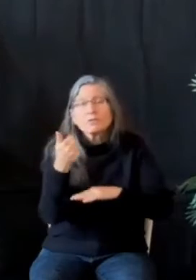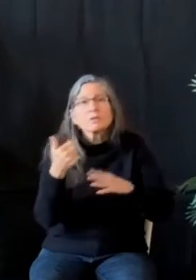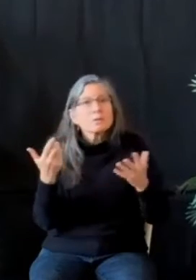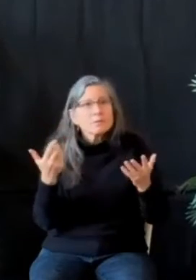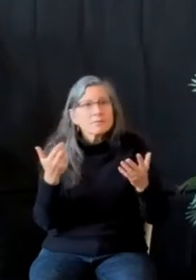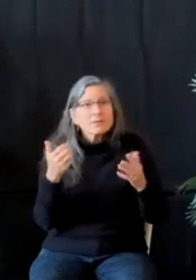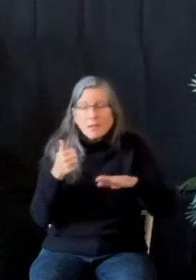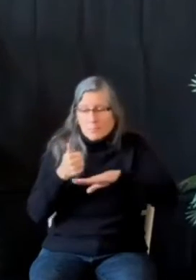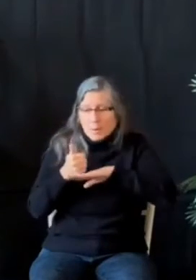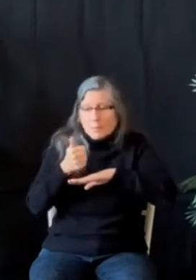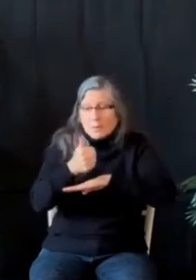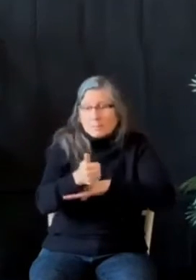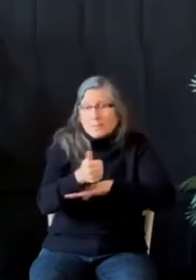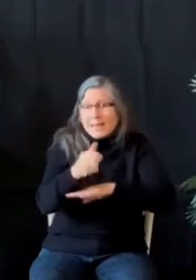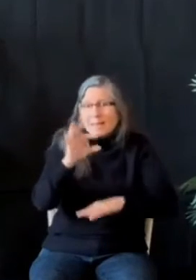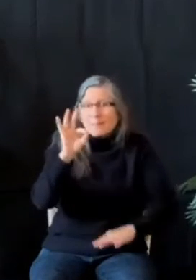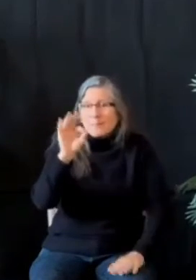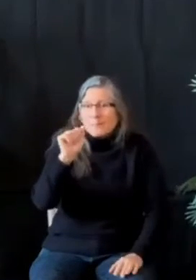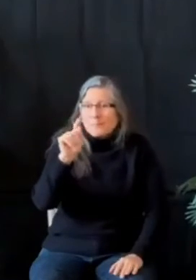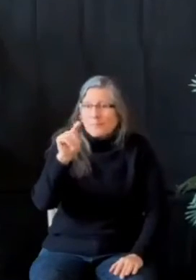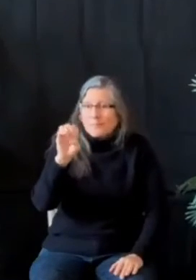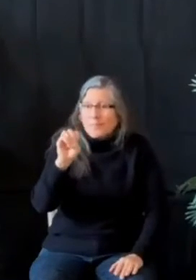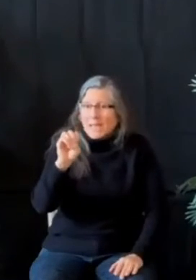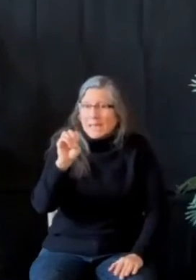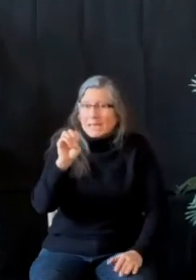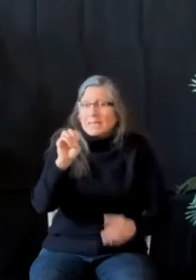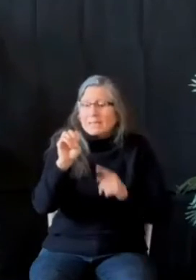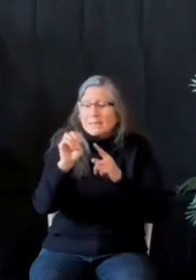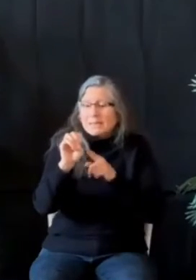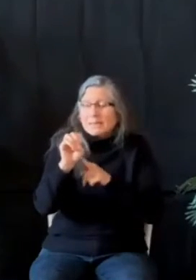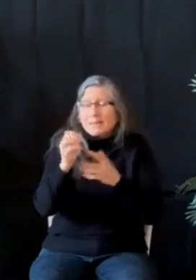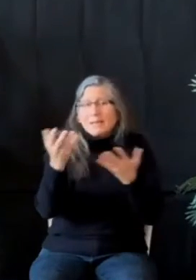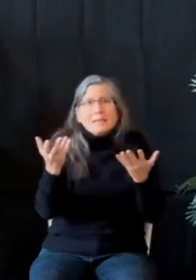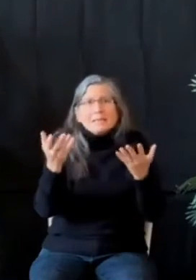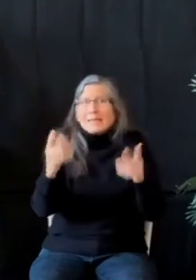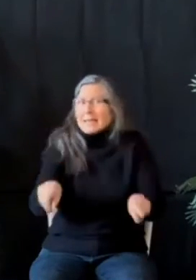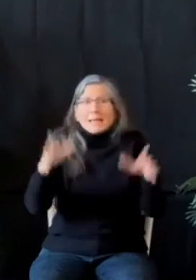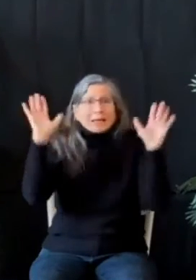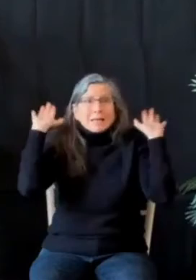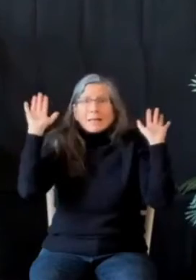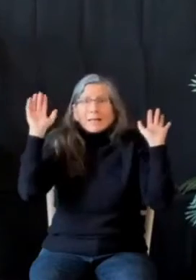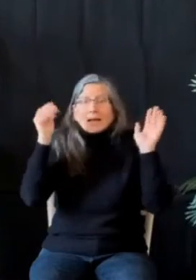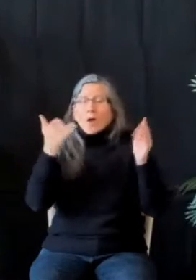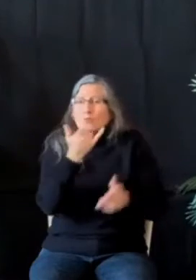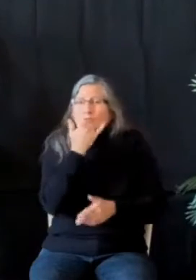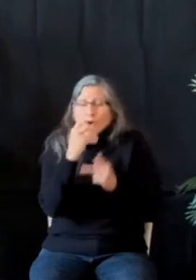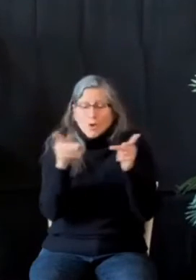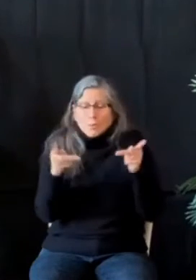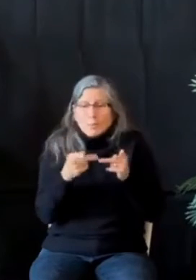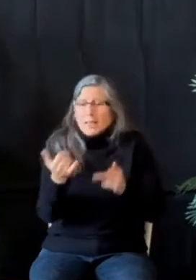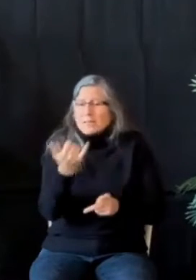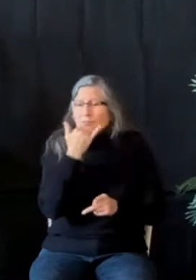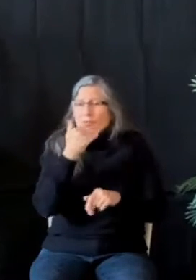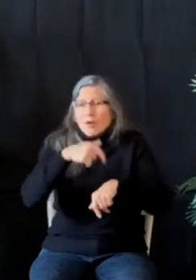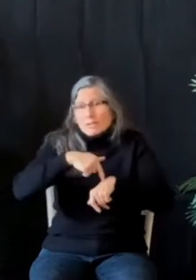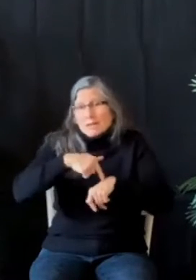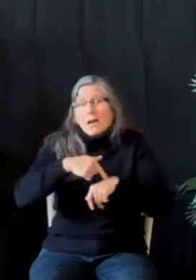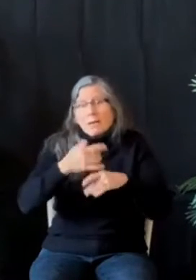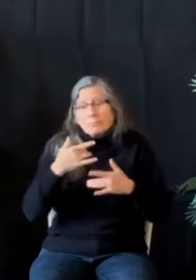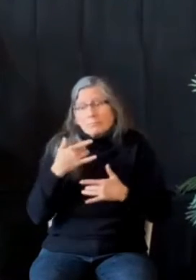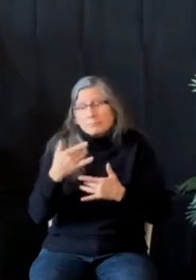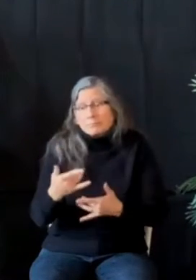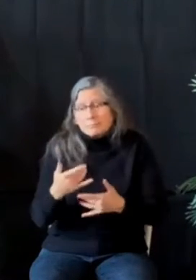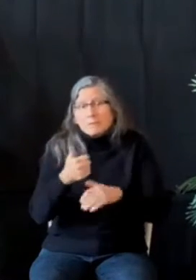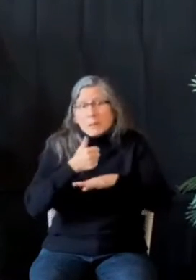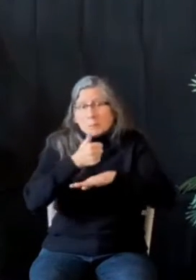We blame fate. In other words, oh, it just happened. I was in the wrong place at the wrong time. And so we have a tendency